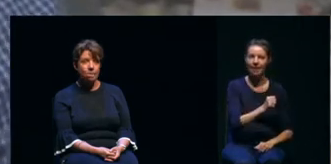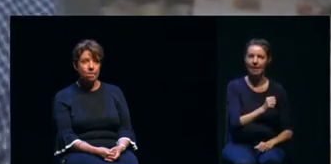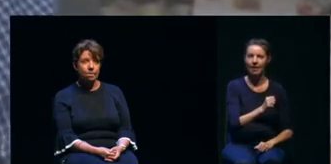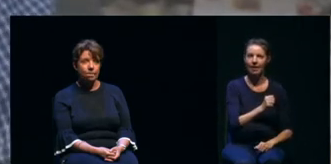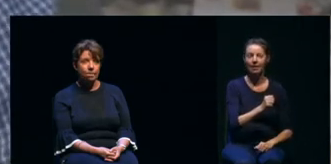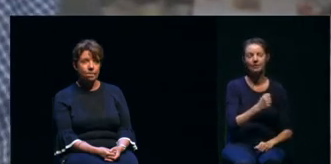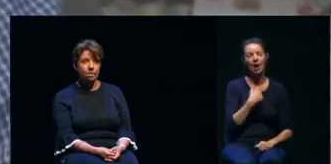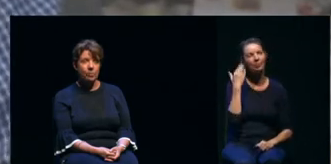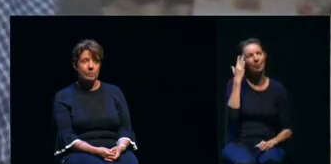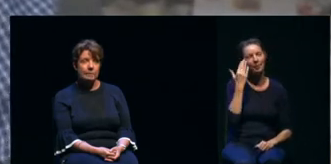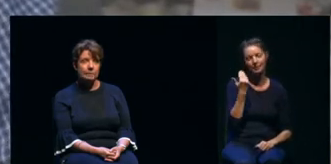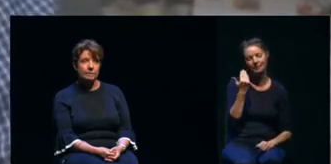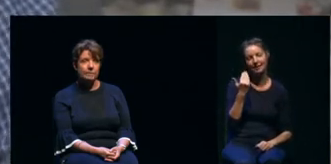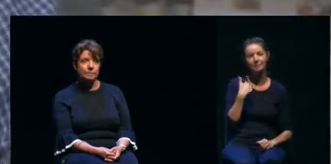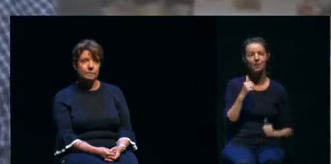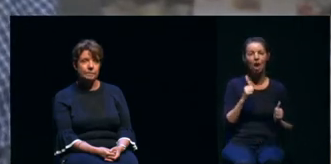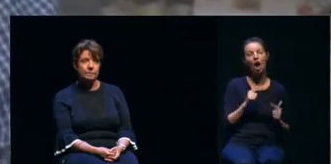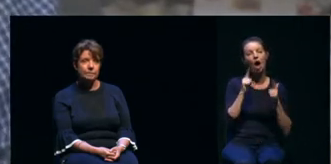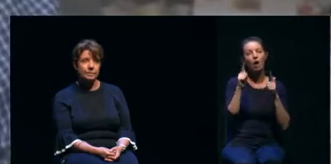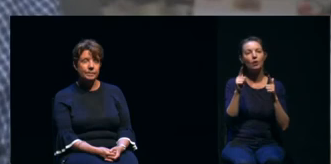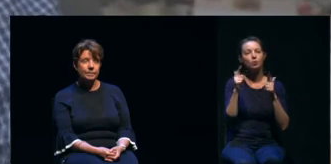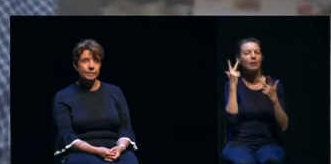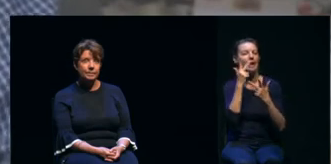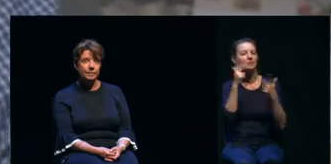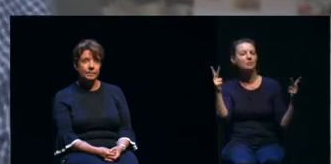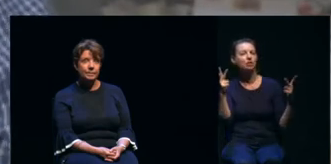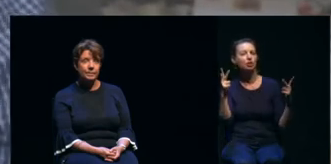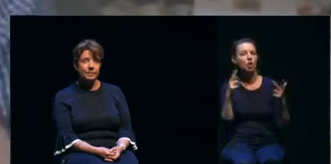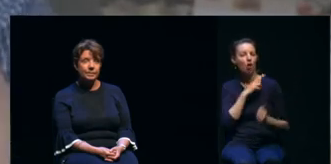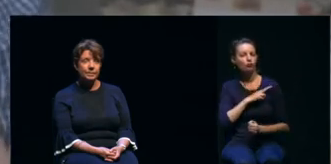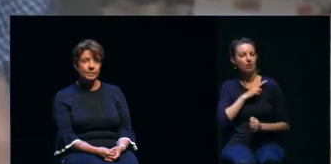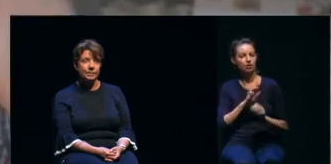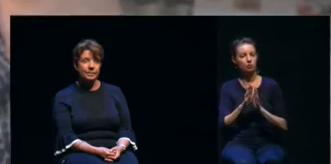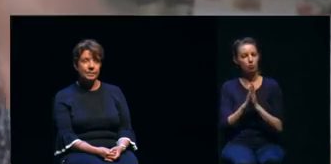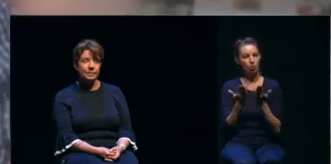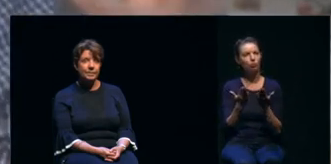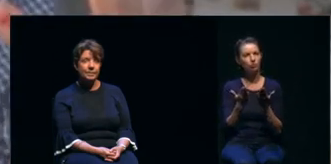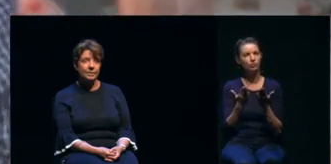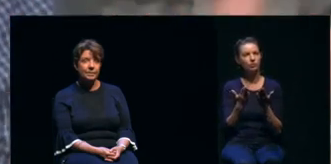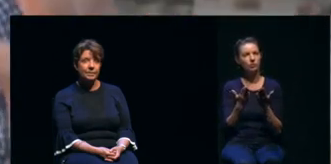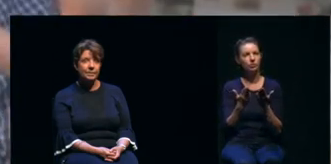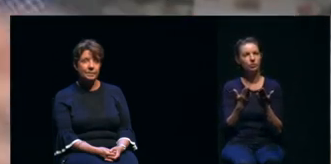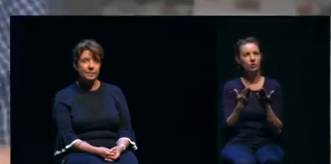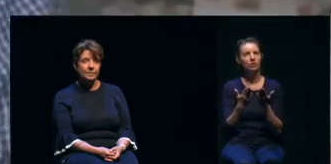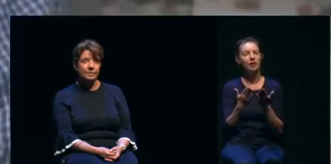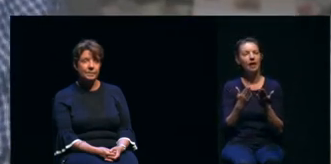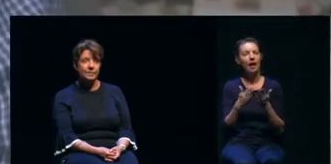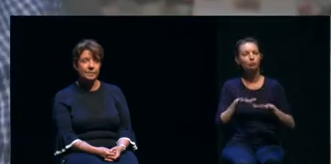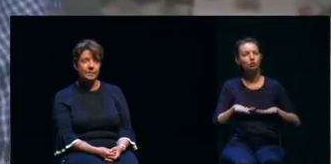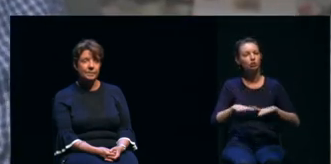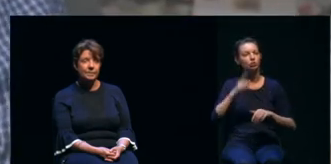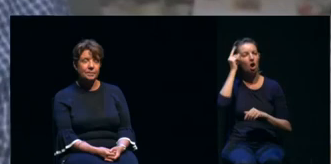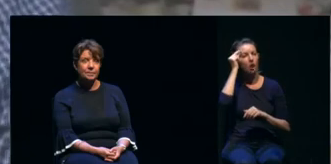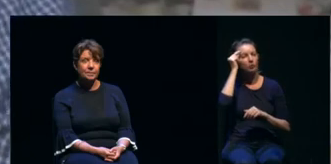thinking about this recently. I went around an exhibition of religious books at the British Library, so it's the history of every religious sort of foundation